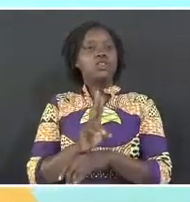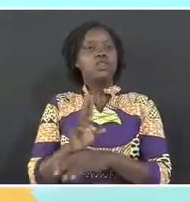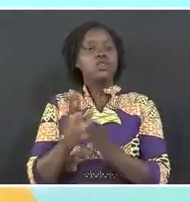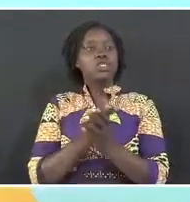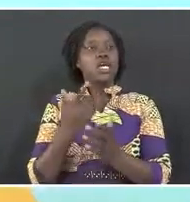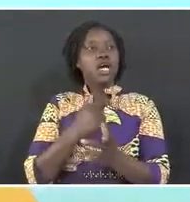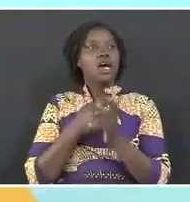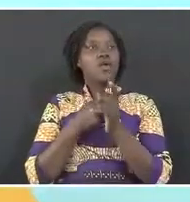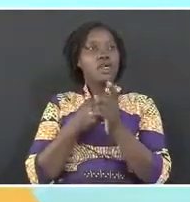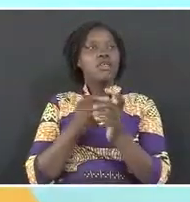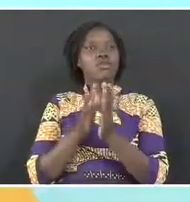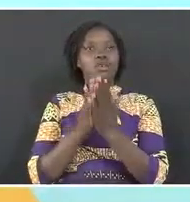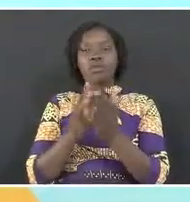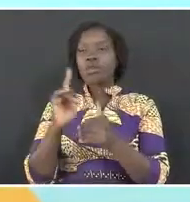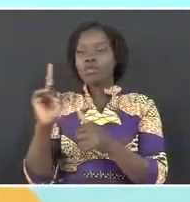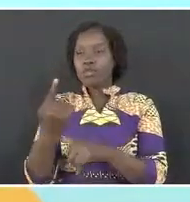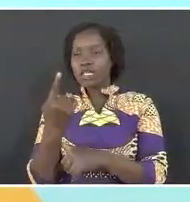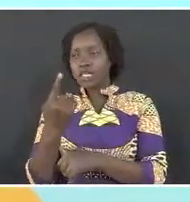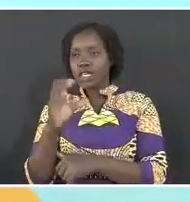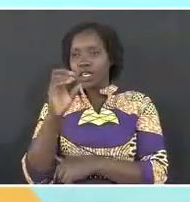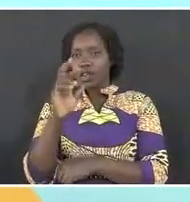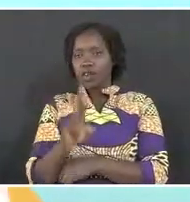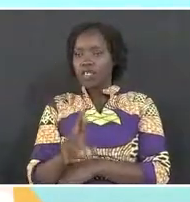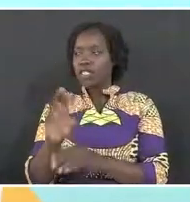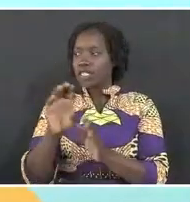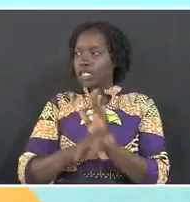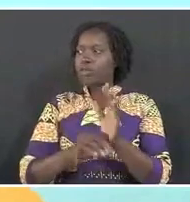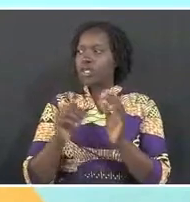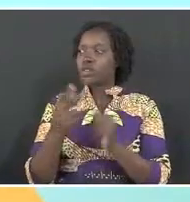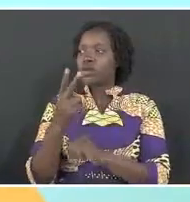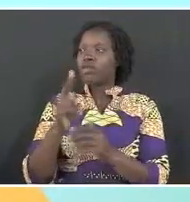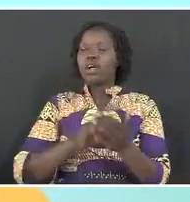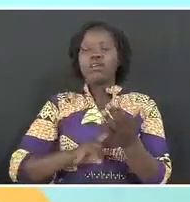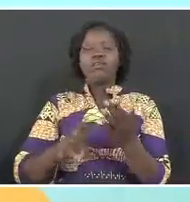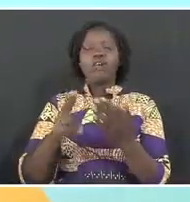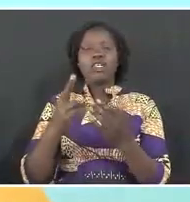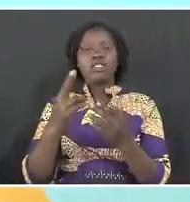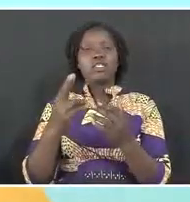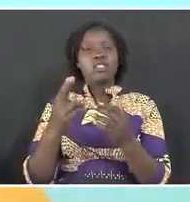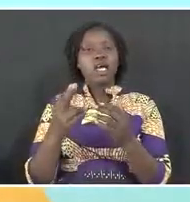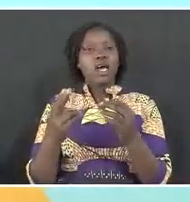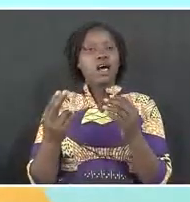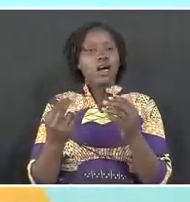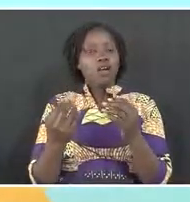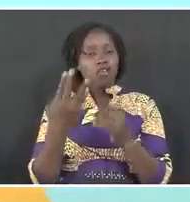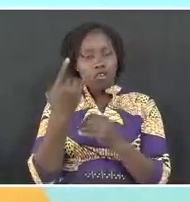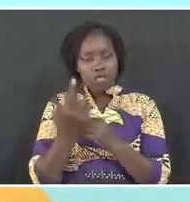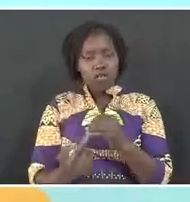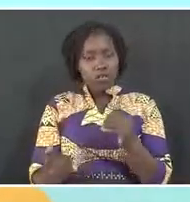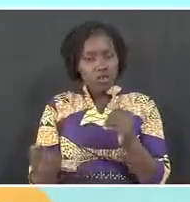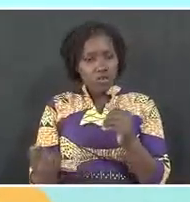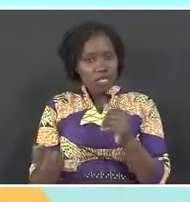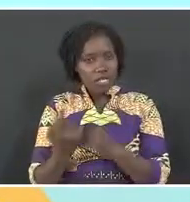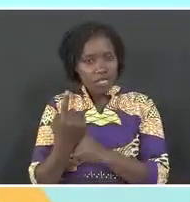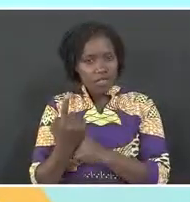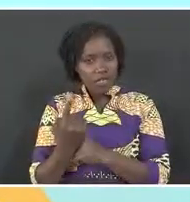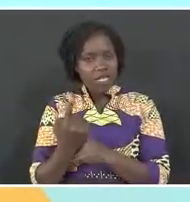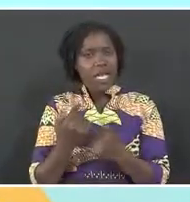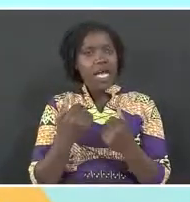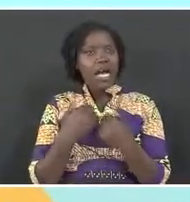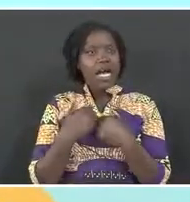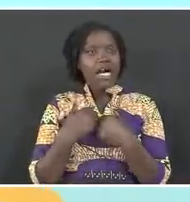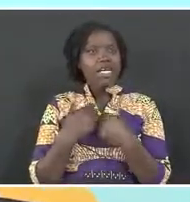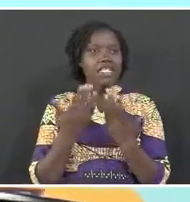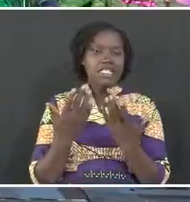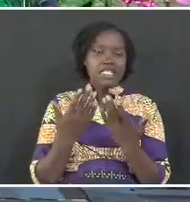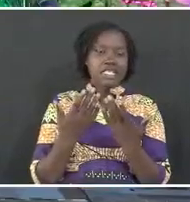gifts. The book of 1 Corinthians chapter 12 from verse 4 to 11 has a list